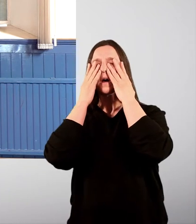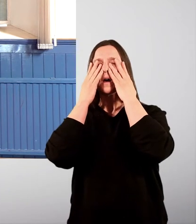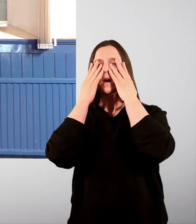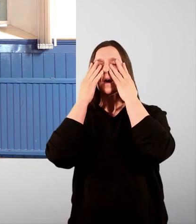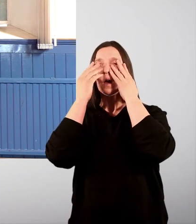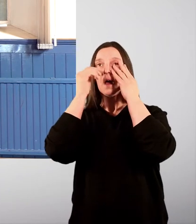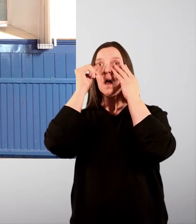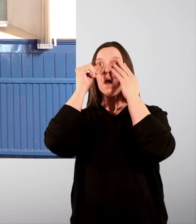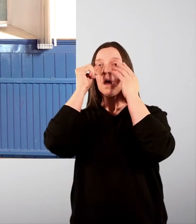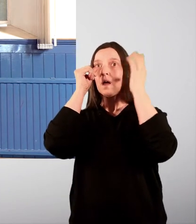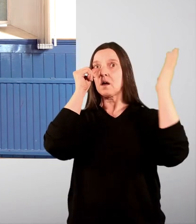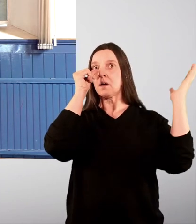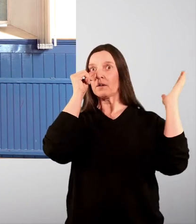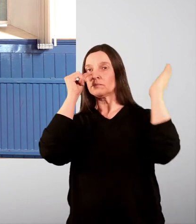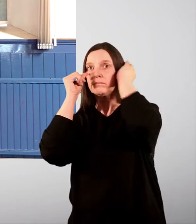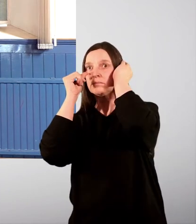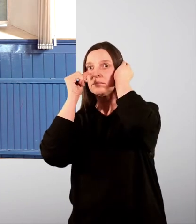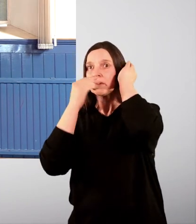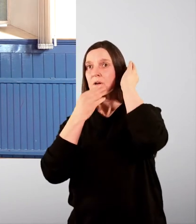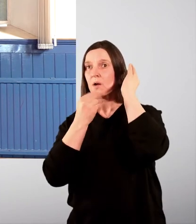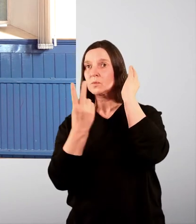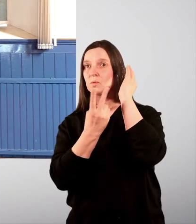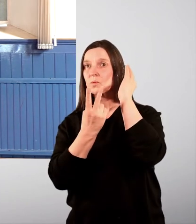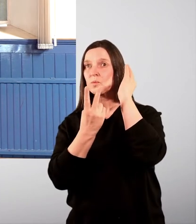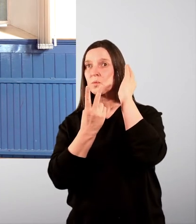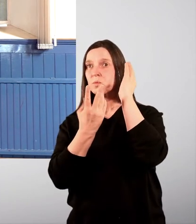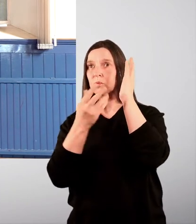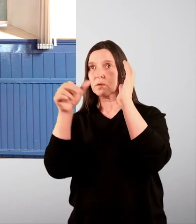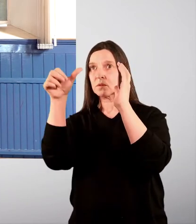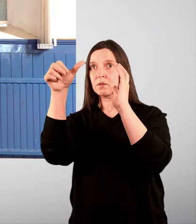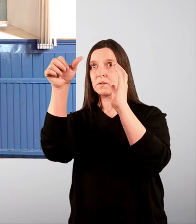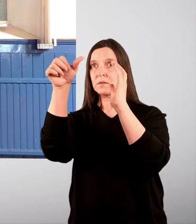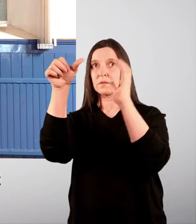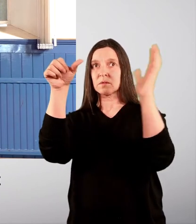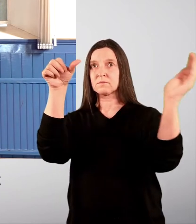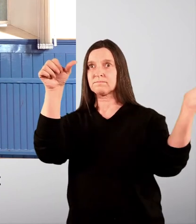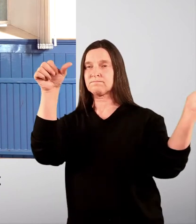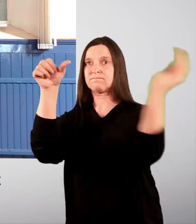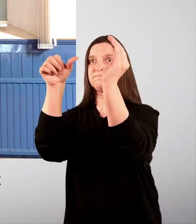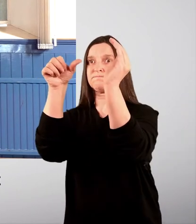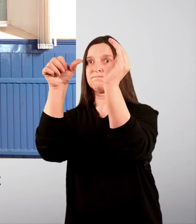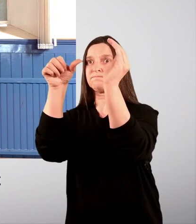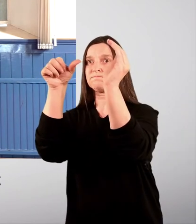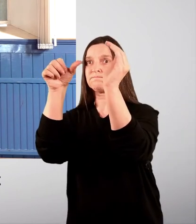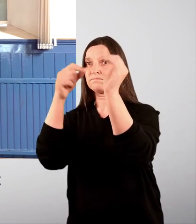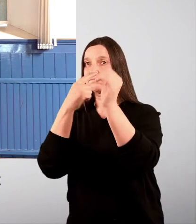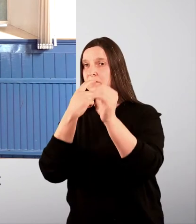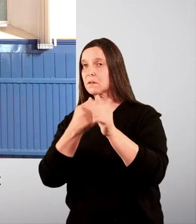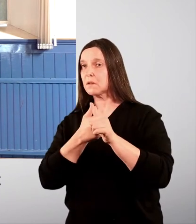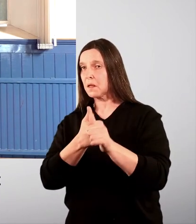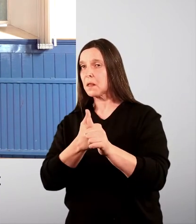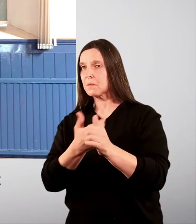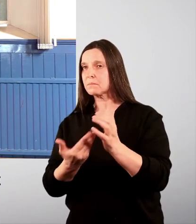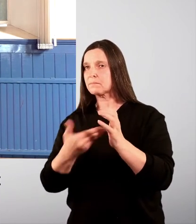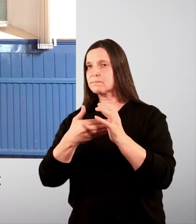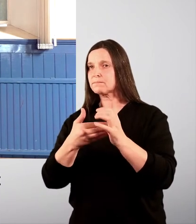where it rolls about on the floor, but it will hang by the optic nerve on his cheek. And if you can think of what that will do to himself, when he's about to